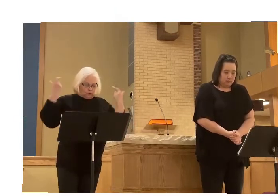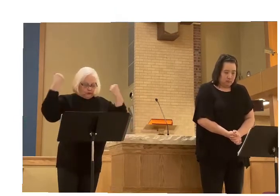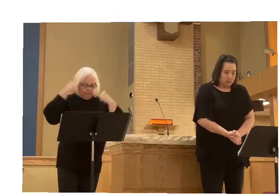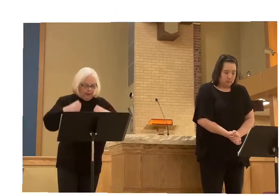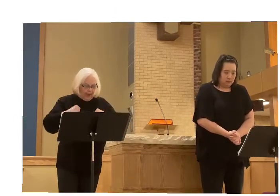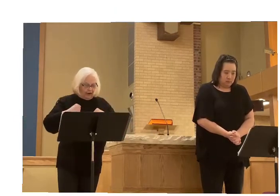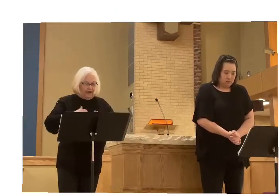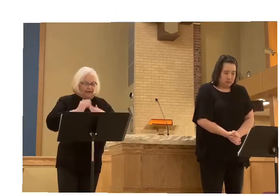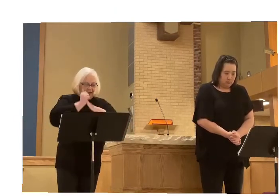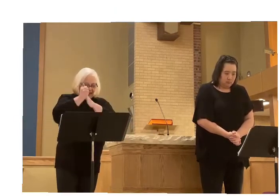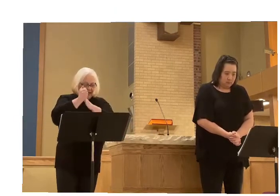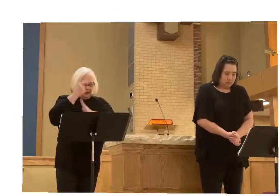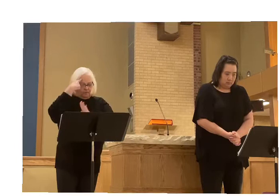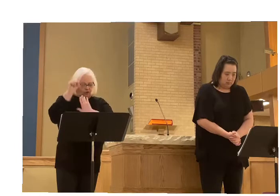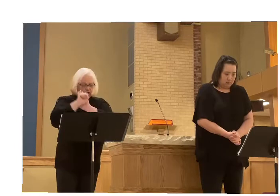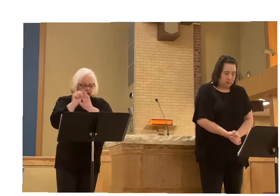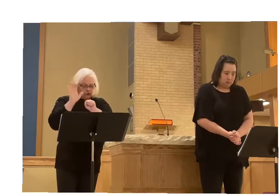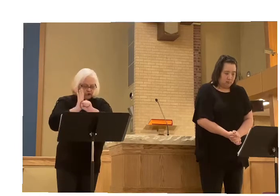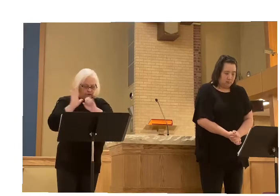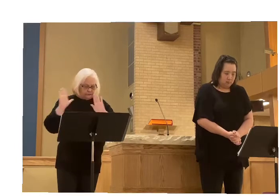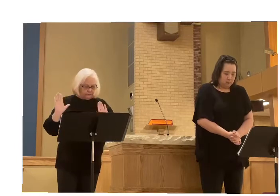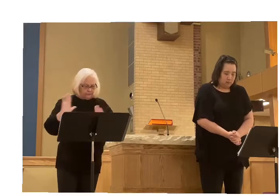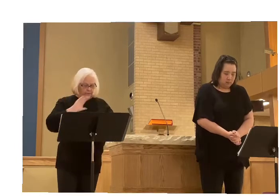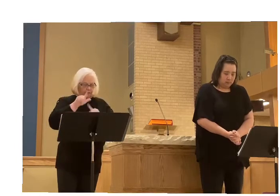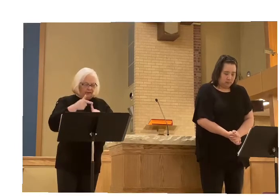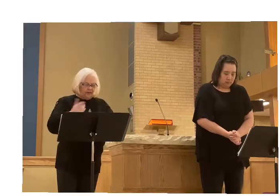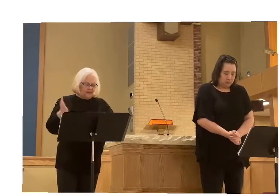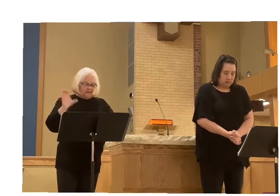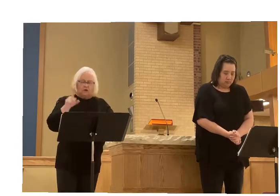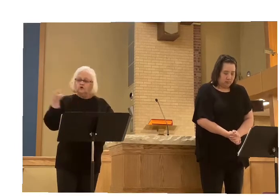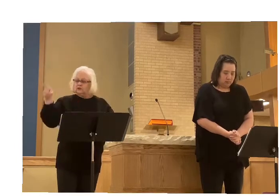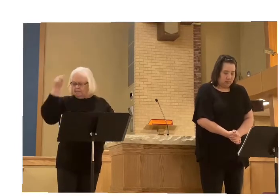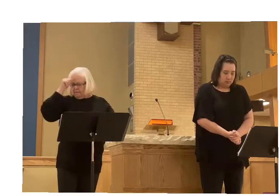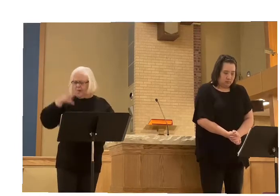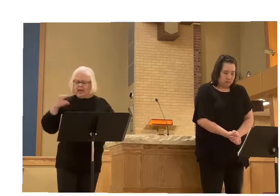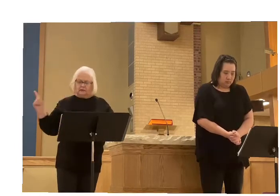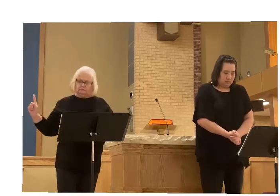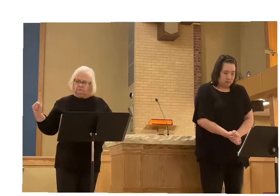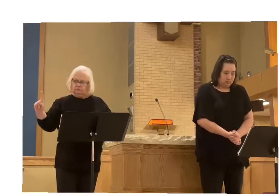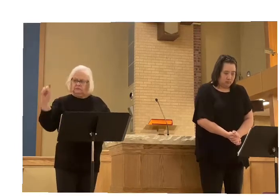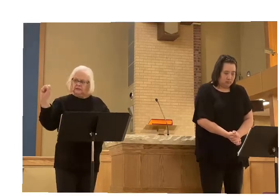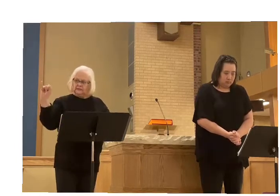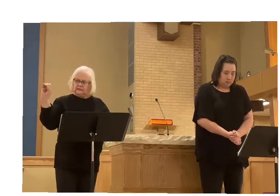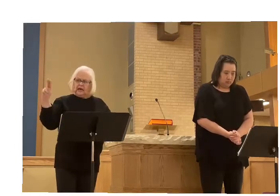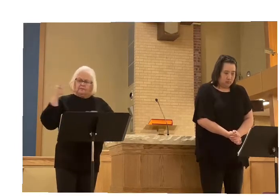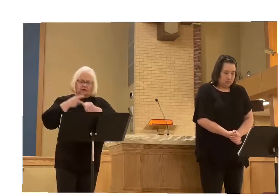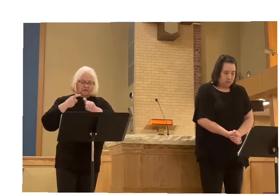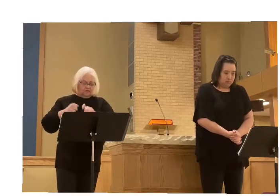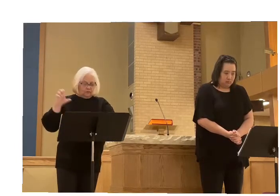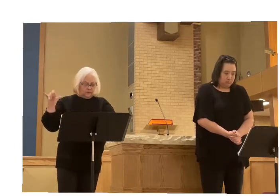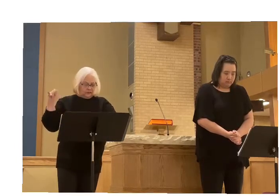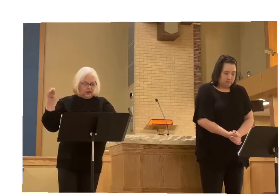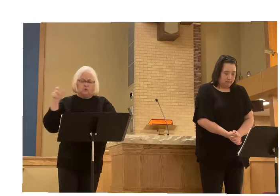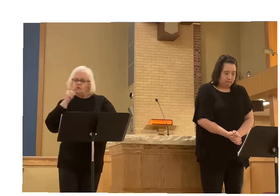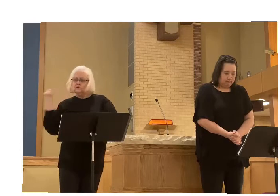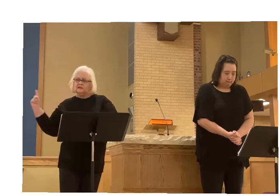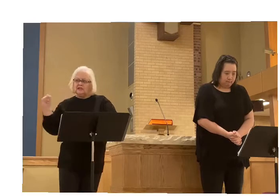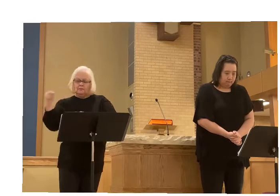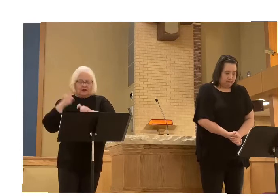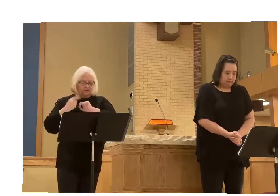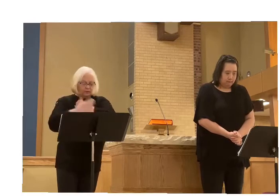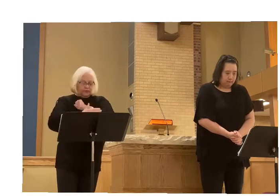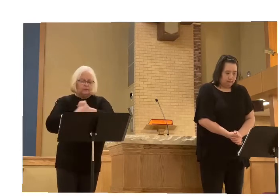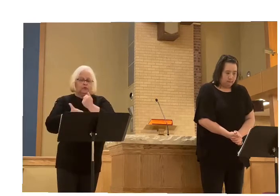crucified. Then they forced a certain passerby, Simon of Cyrene, coming from the country, to take up his